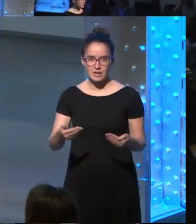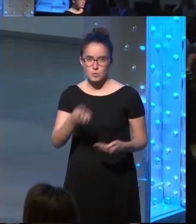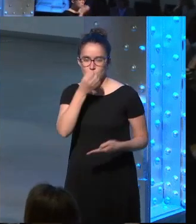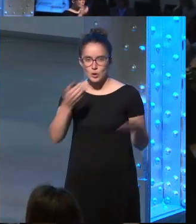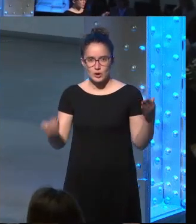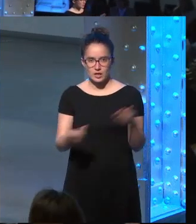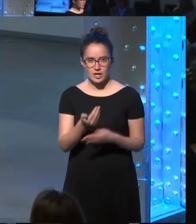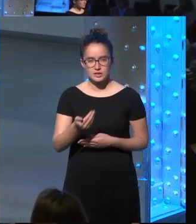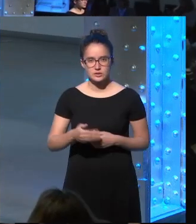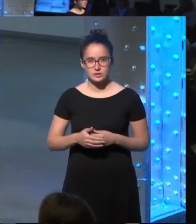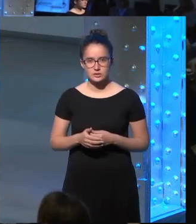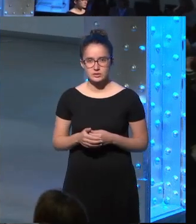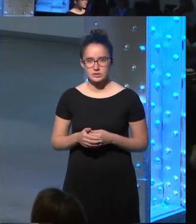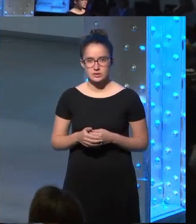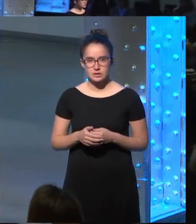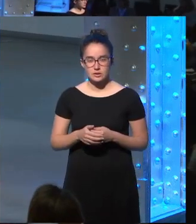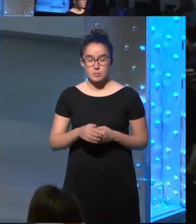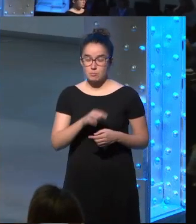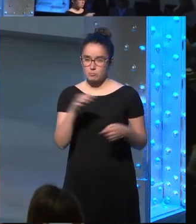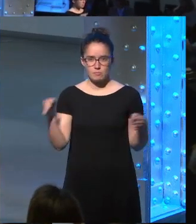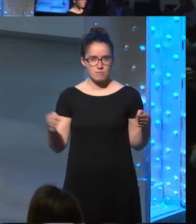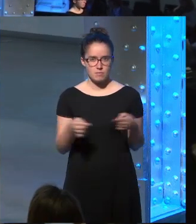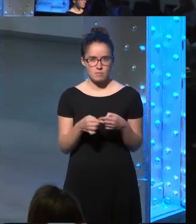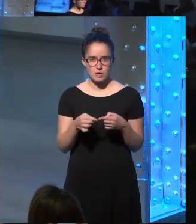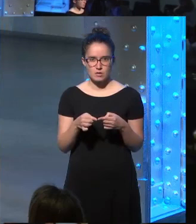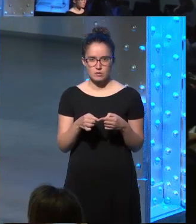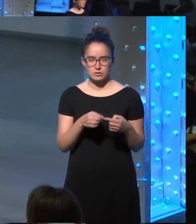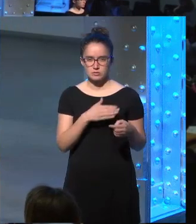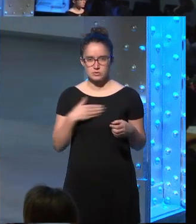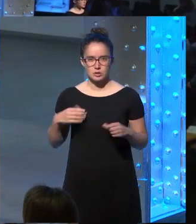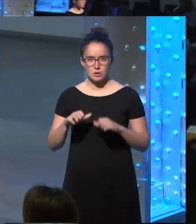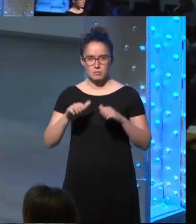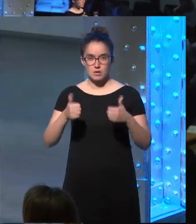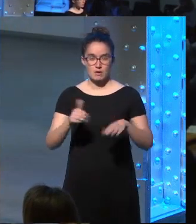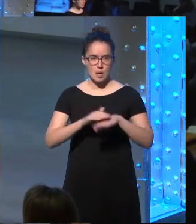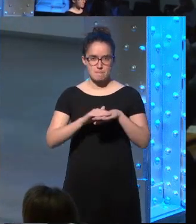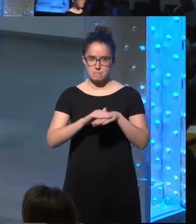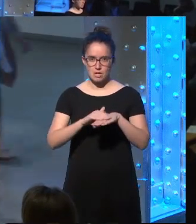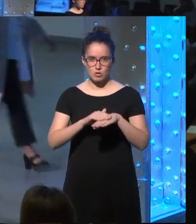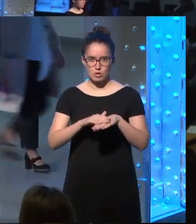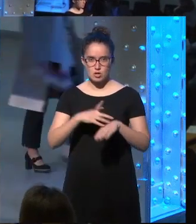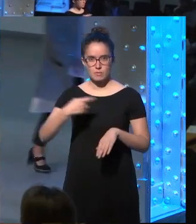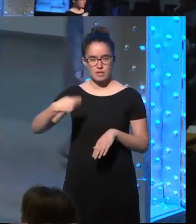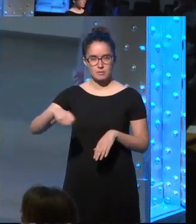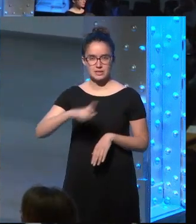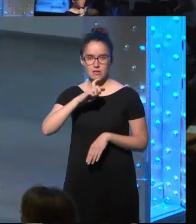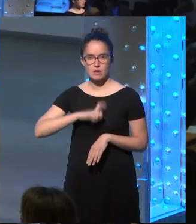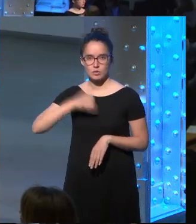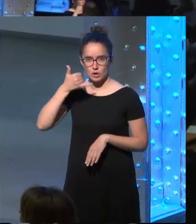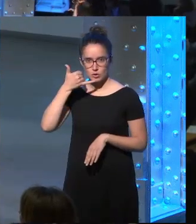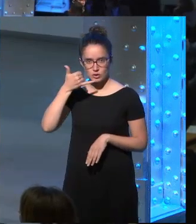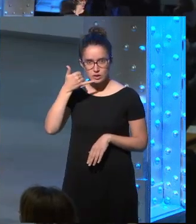Thank you very much and good morning. Dear Minister, first of all, I would like to apologize on behalf of